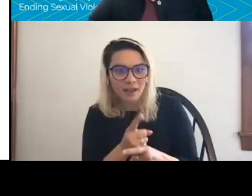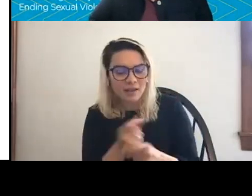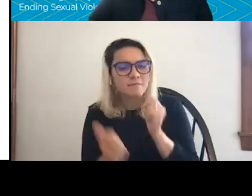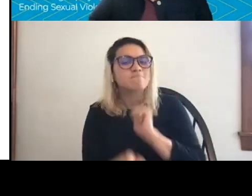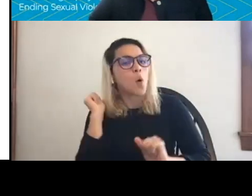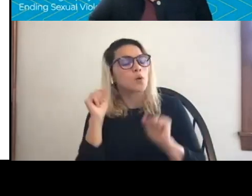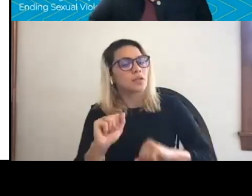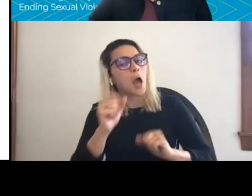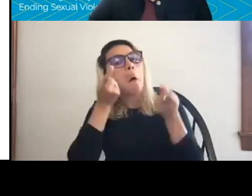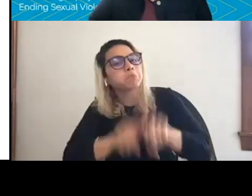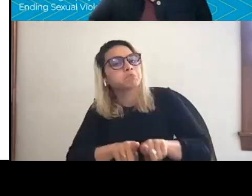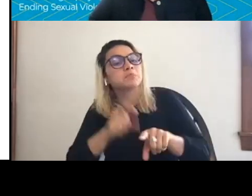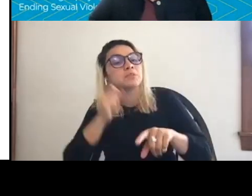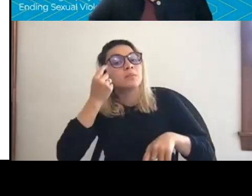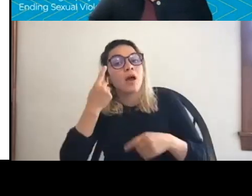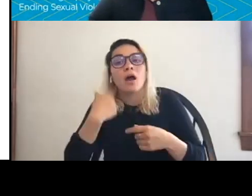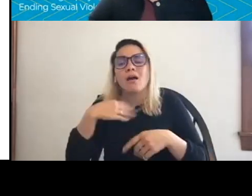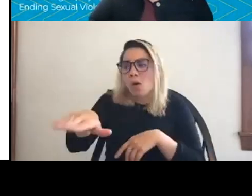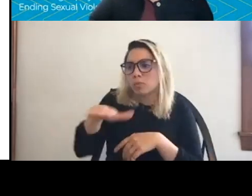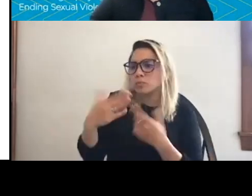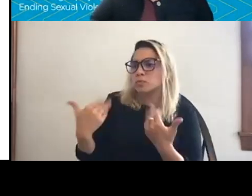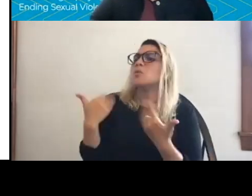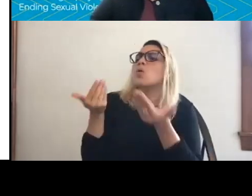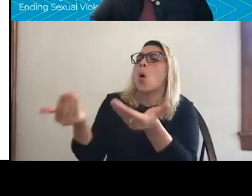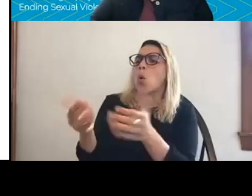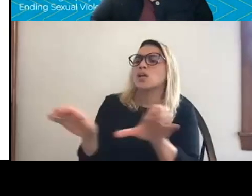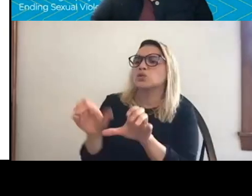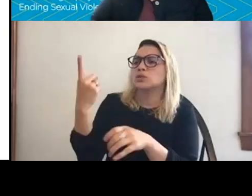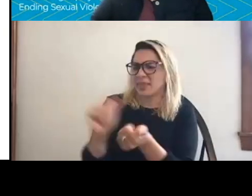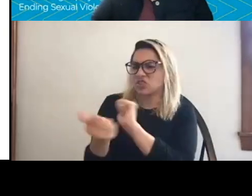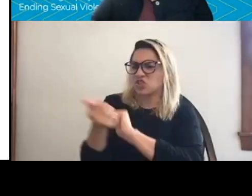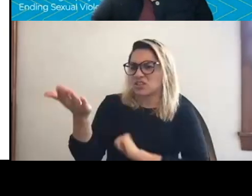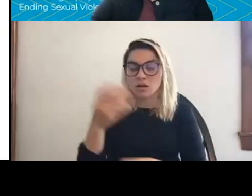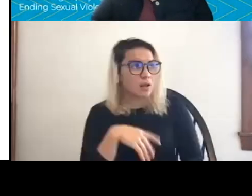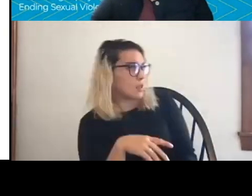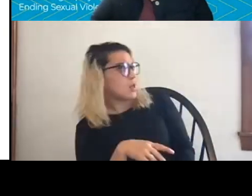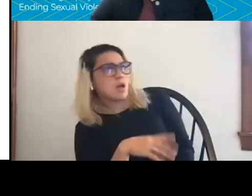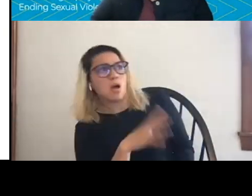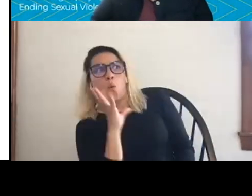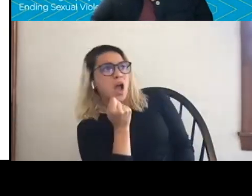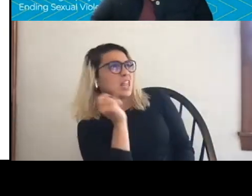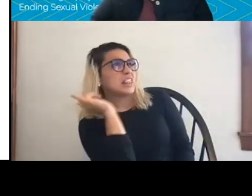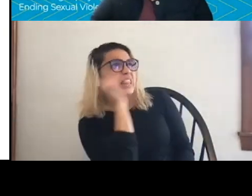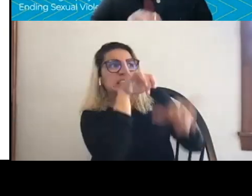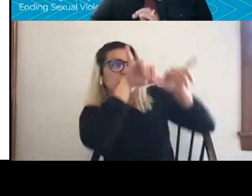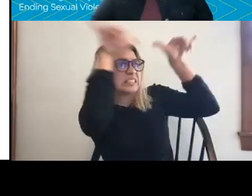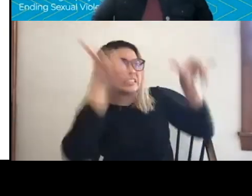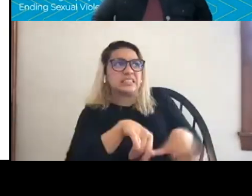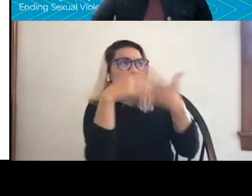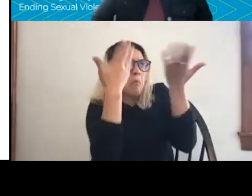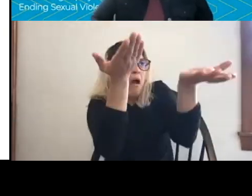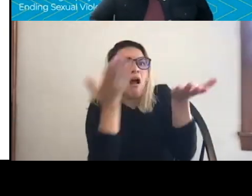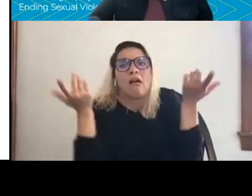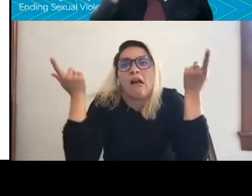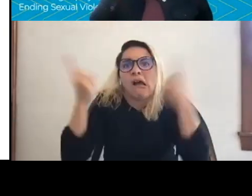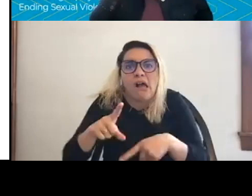them into action to do something about it, it's like, what? That's a big giant system. it's like the weather, or it happened by osmosis,